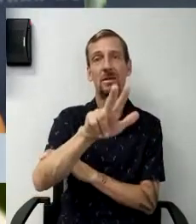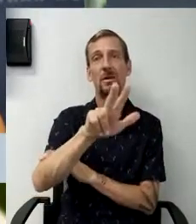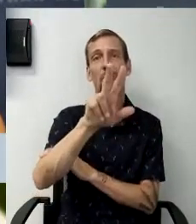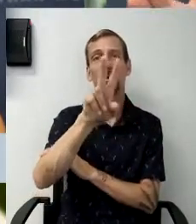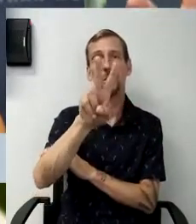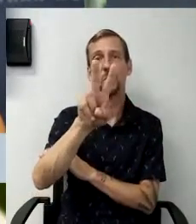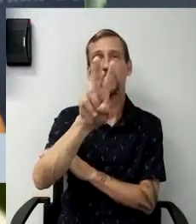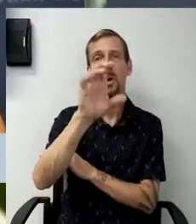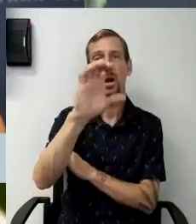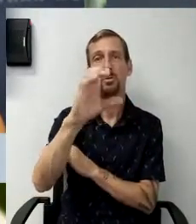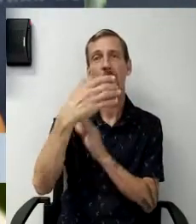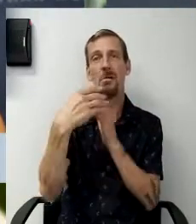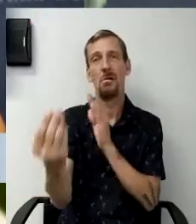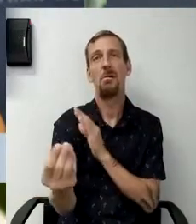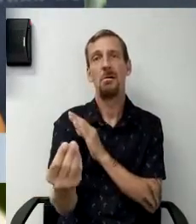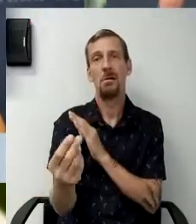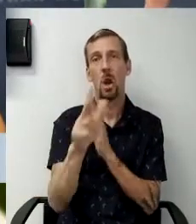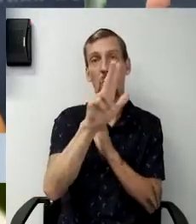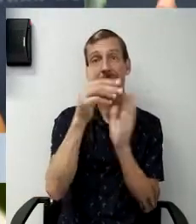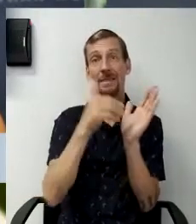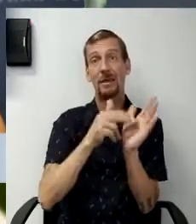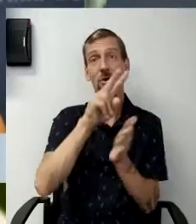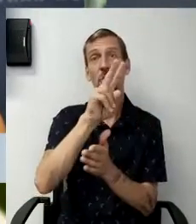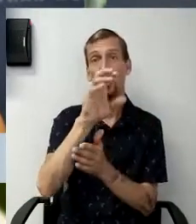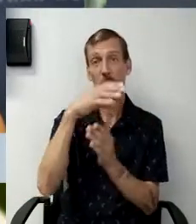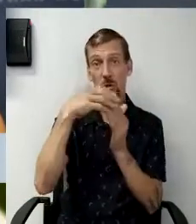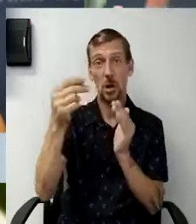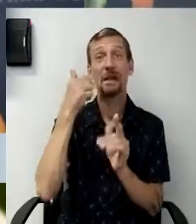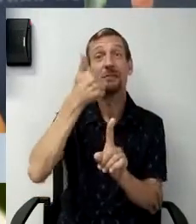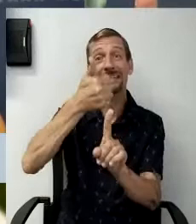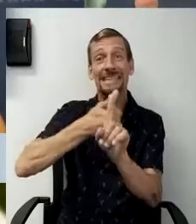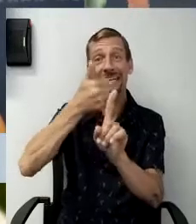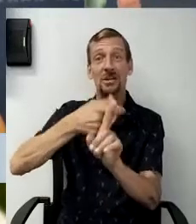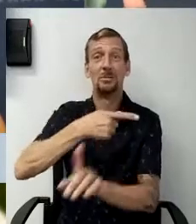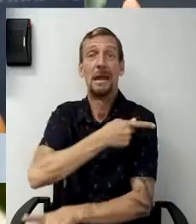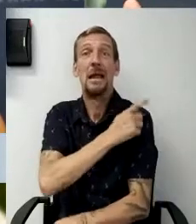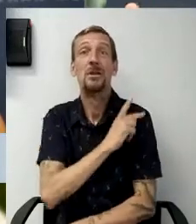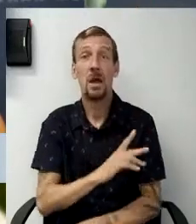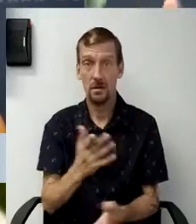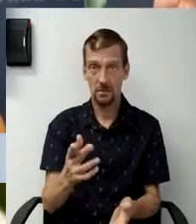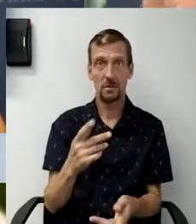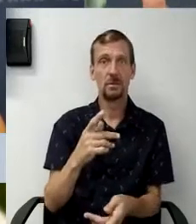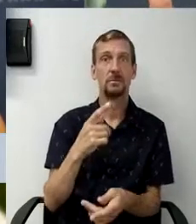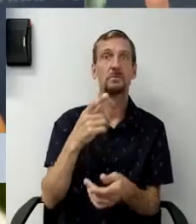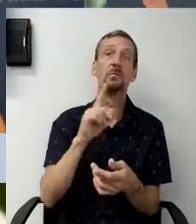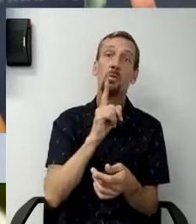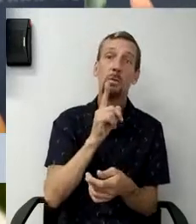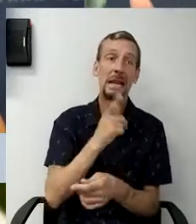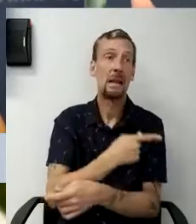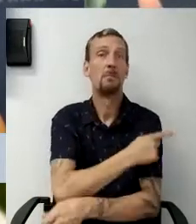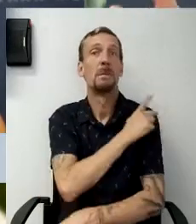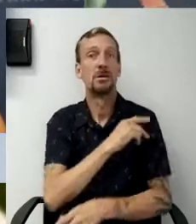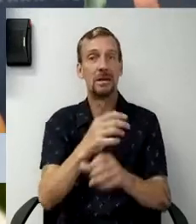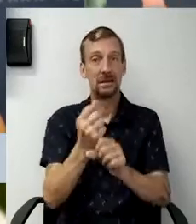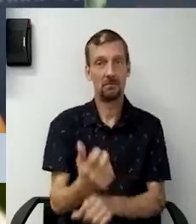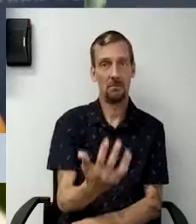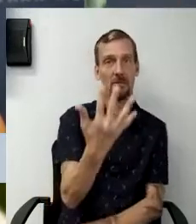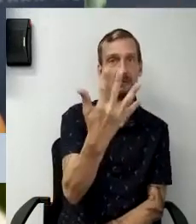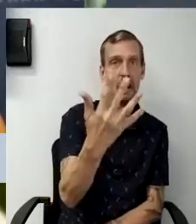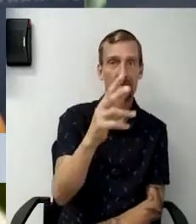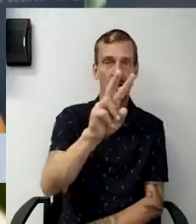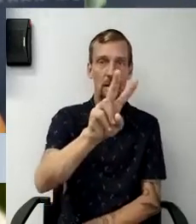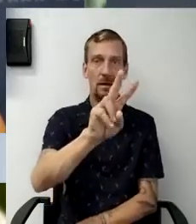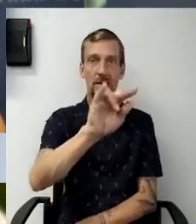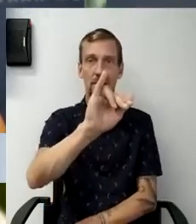$3,200 per course of treatment. So a patient typically gets 5 doses or